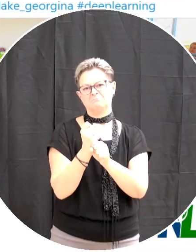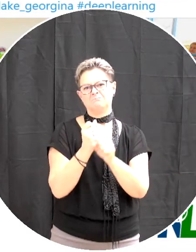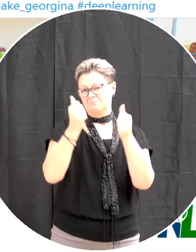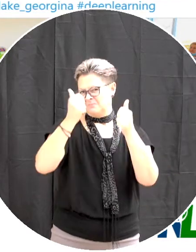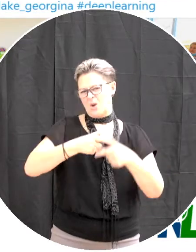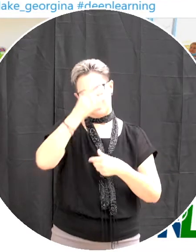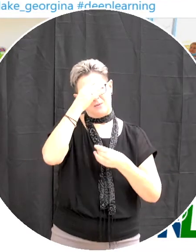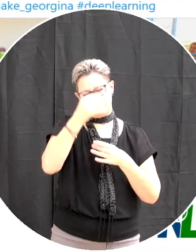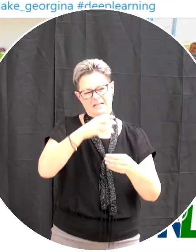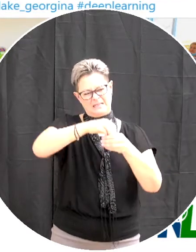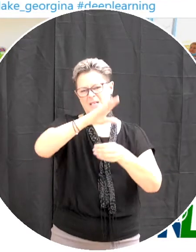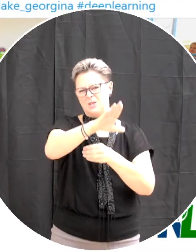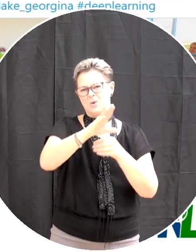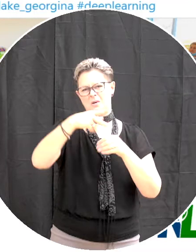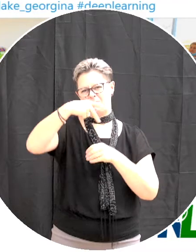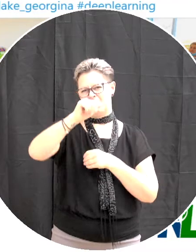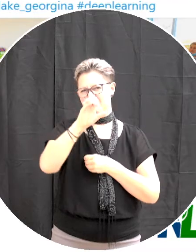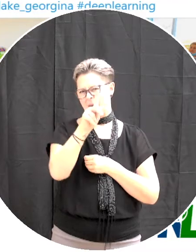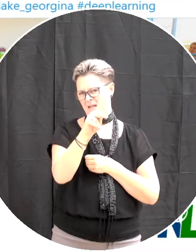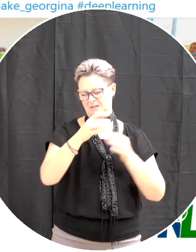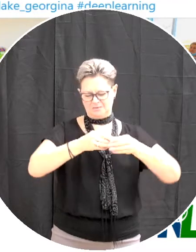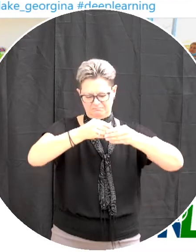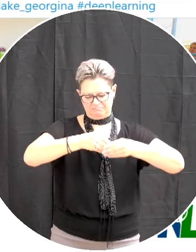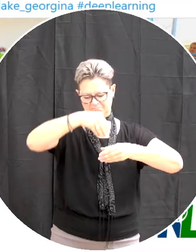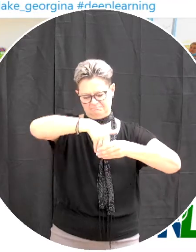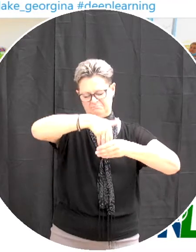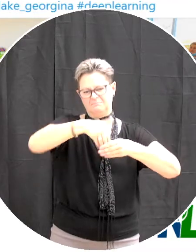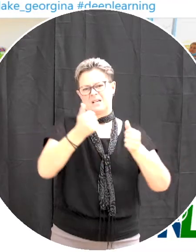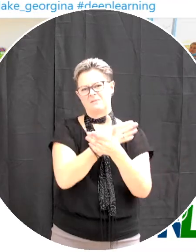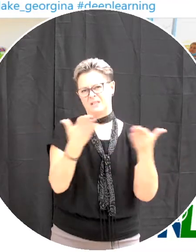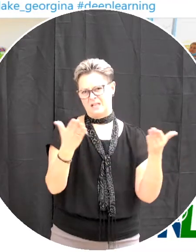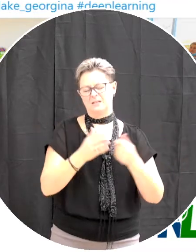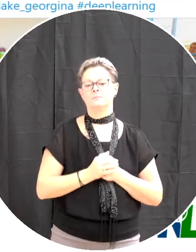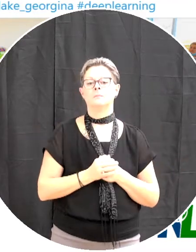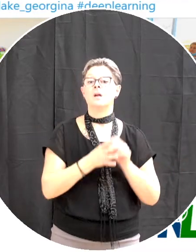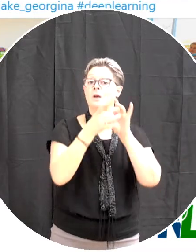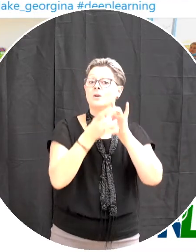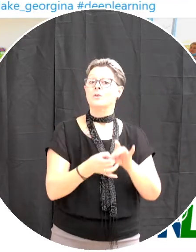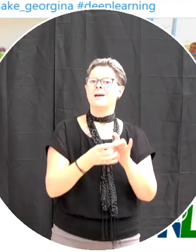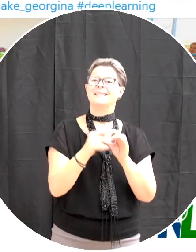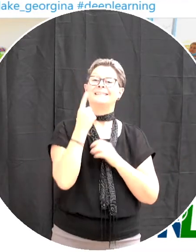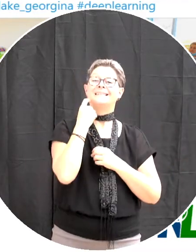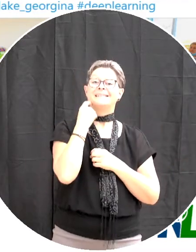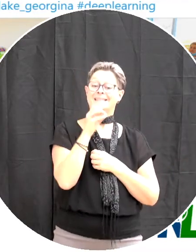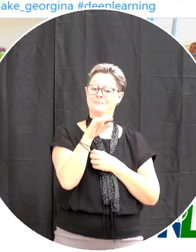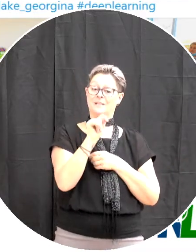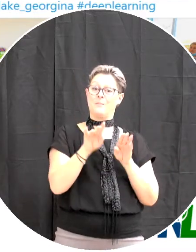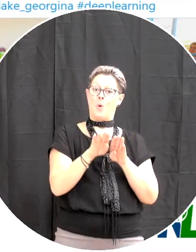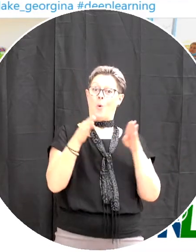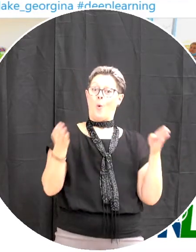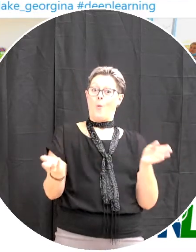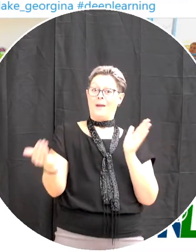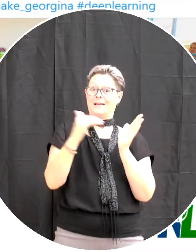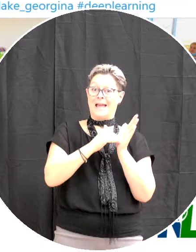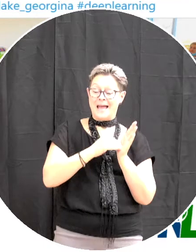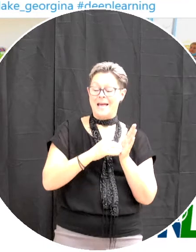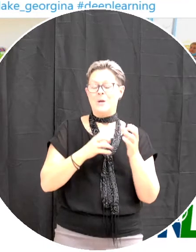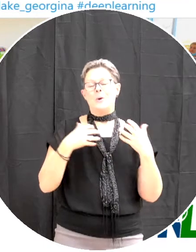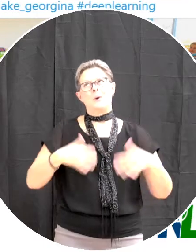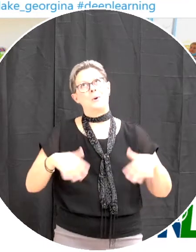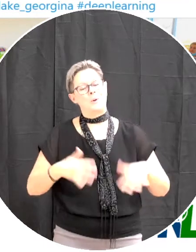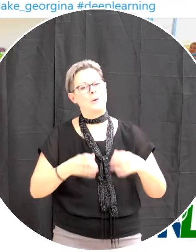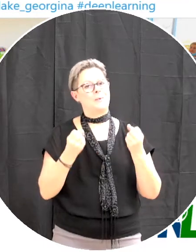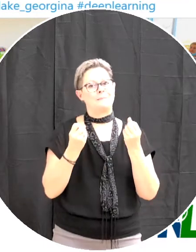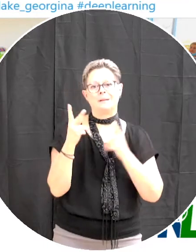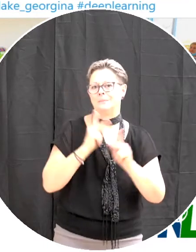in your package, the full report. With respect to September reopening, a lot of apprehension leading